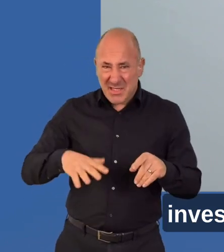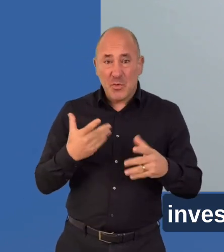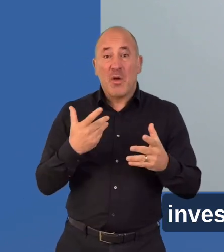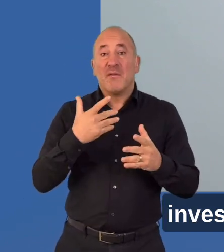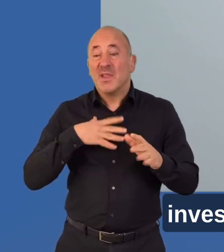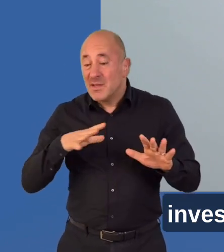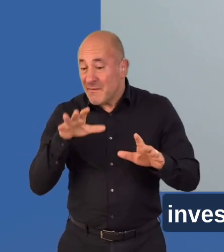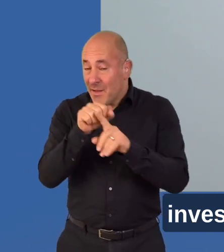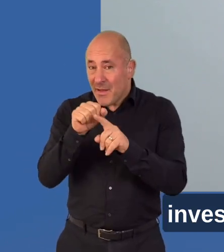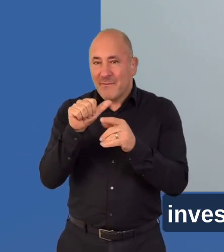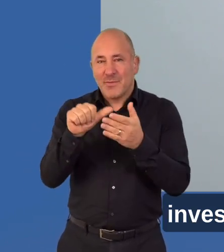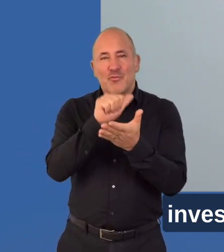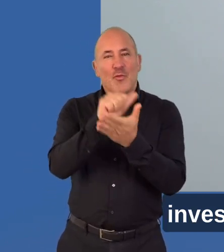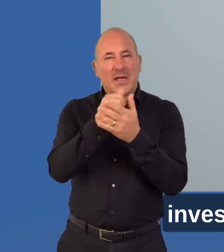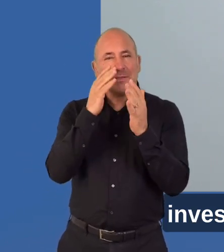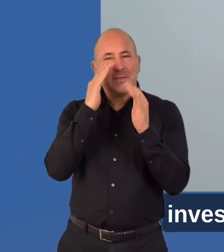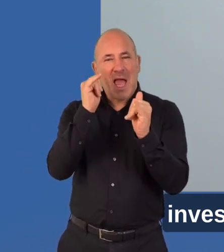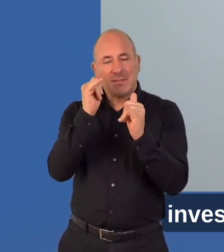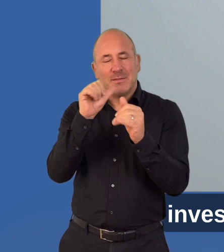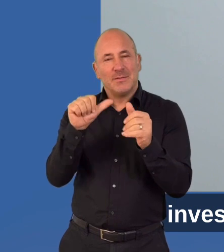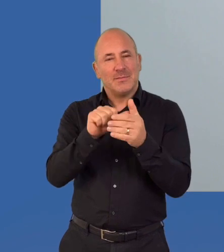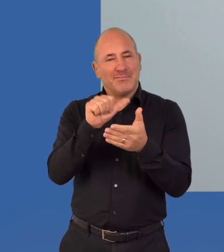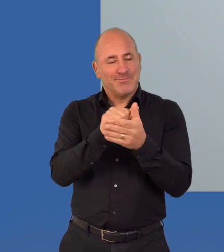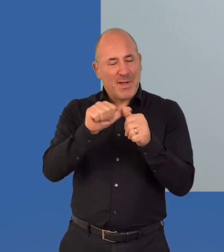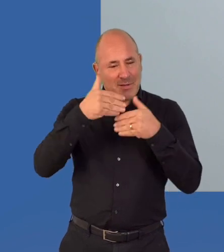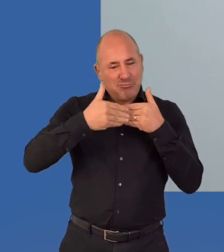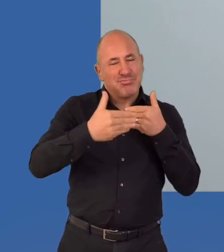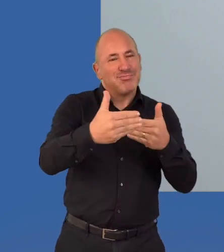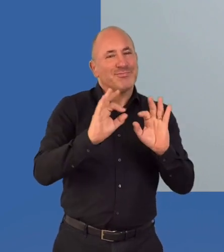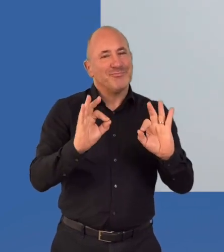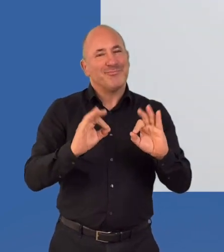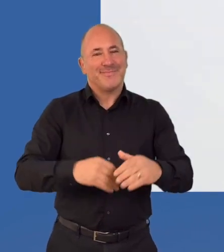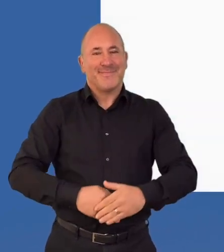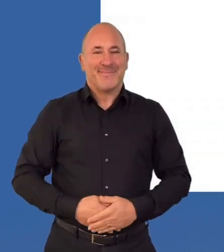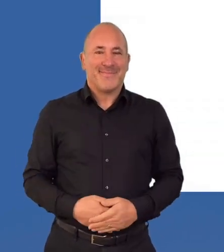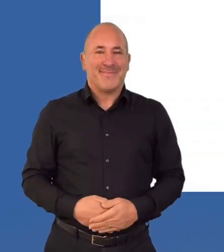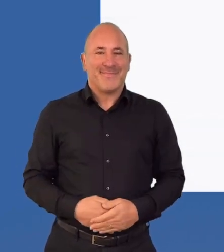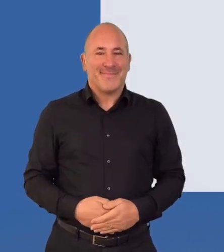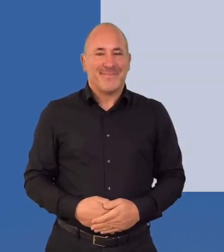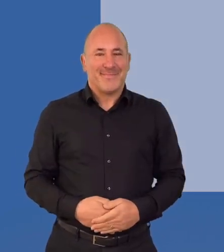investigations and, if needed, receive the right diagnostic test in a timely manner.